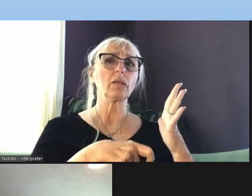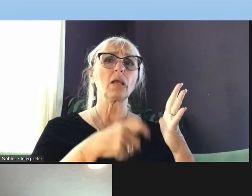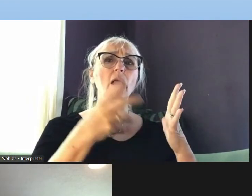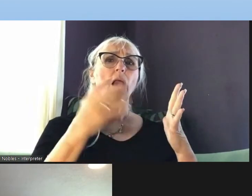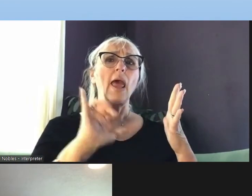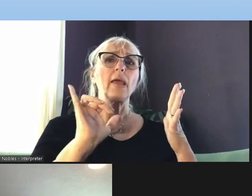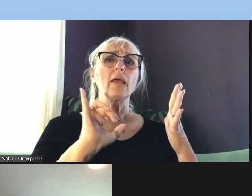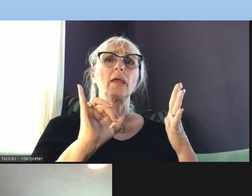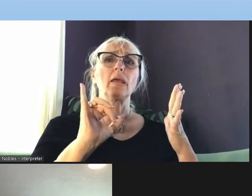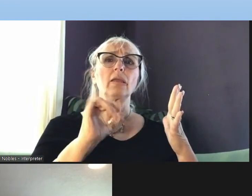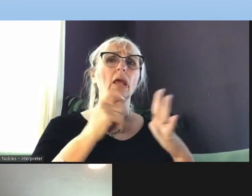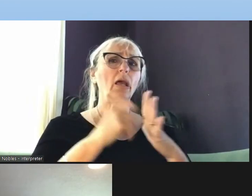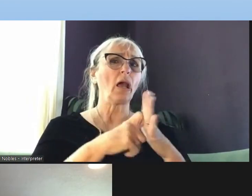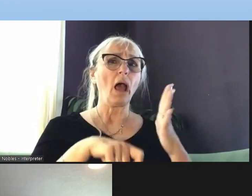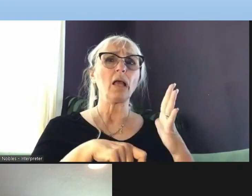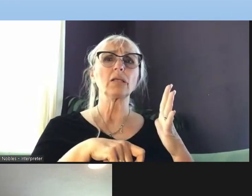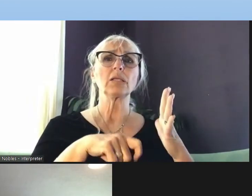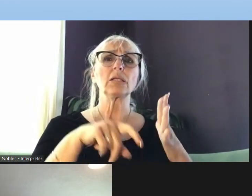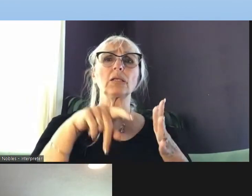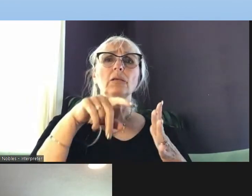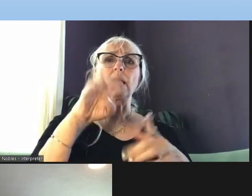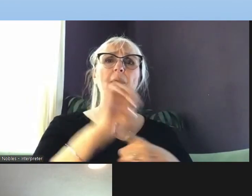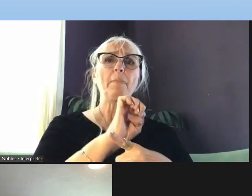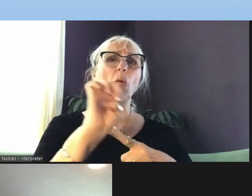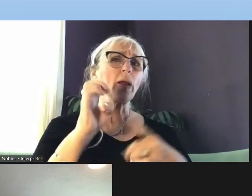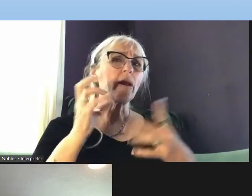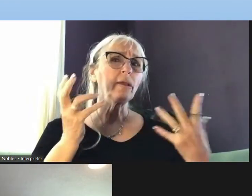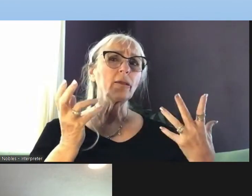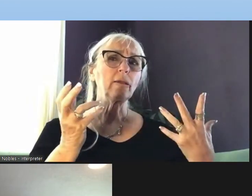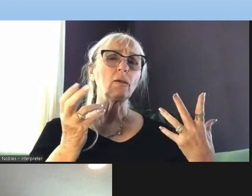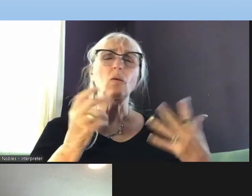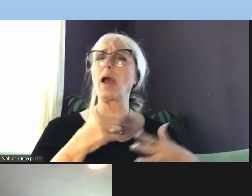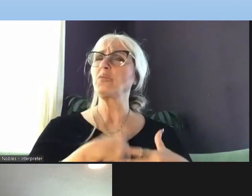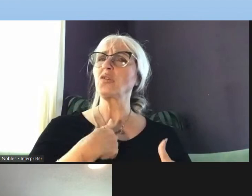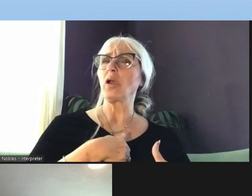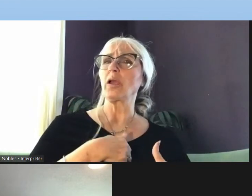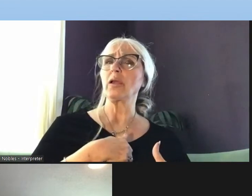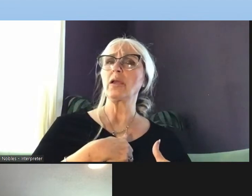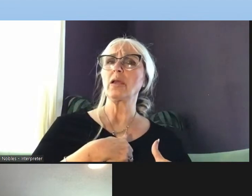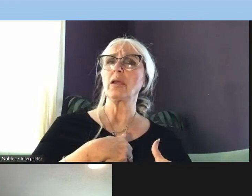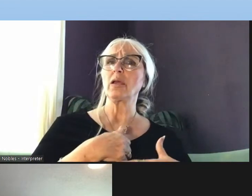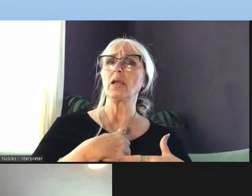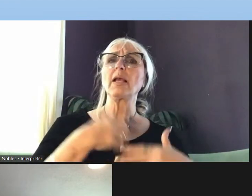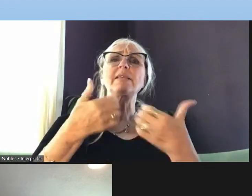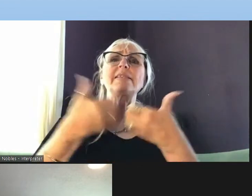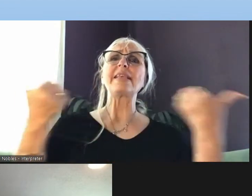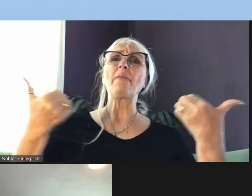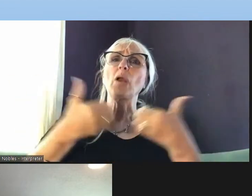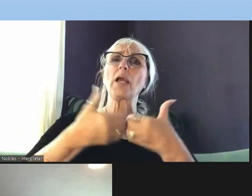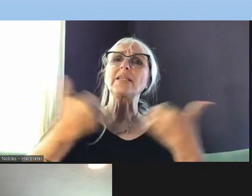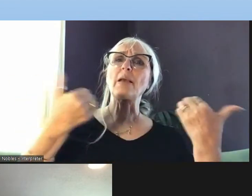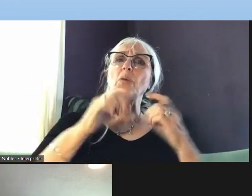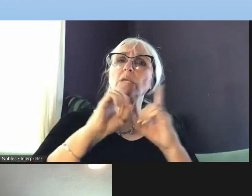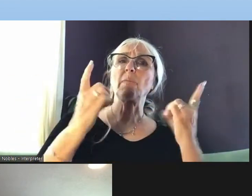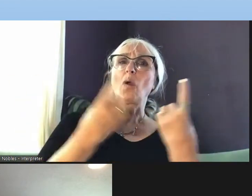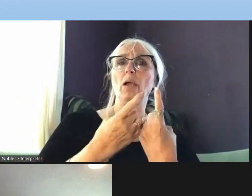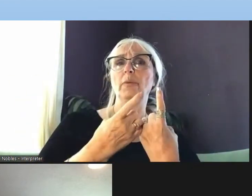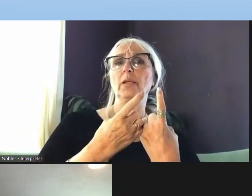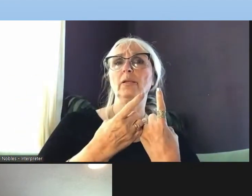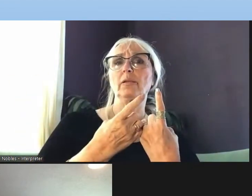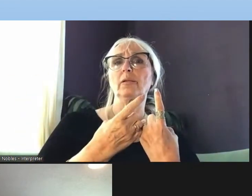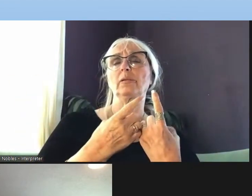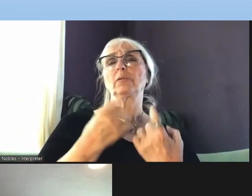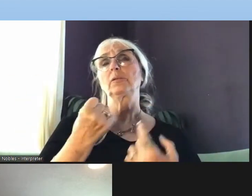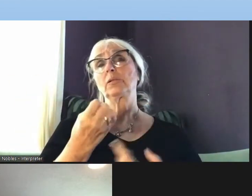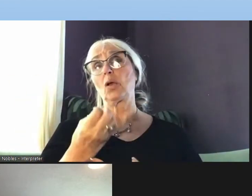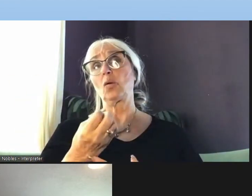the cost of the personnel, you mean, or, I'm sorry. Well, I mean, so it's a Sharon. separate department. Uh-huh. So, I